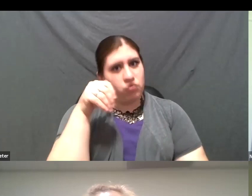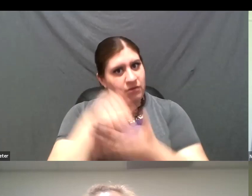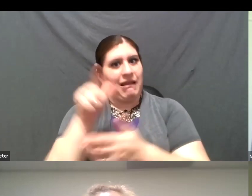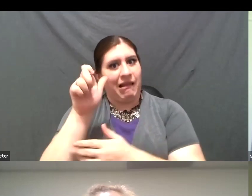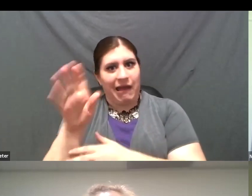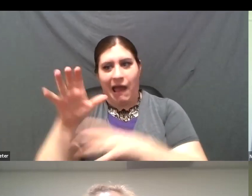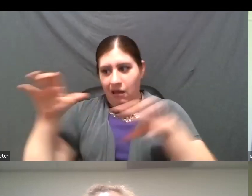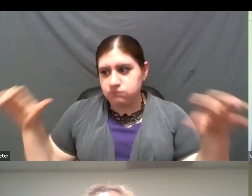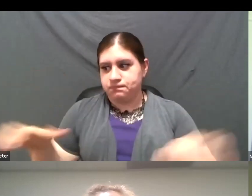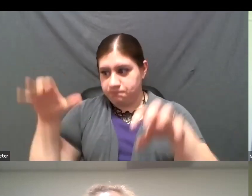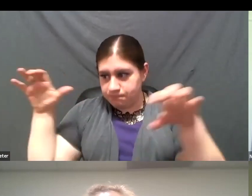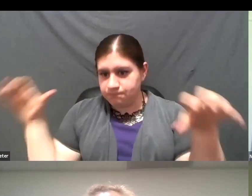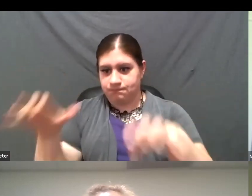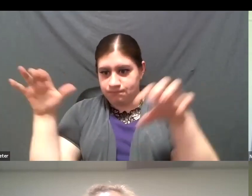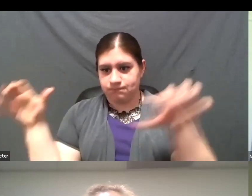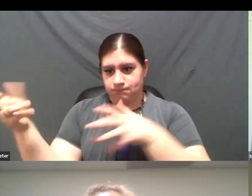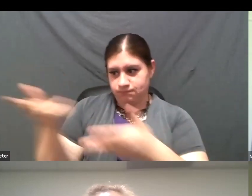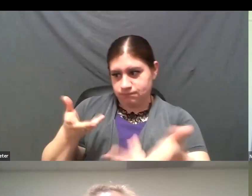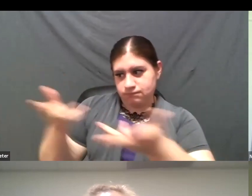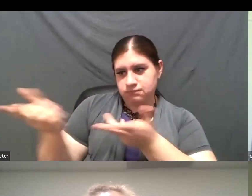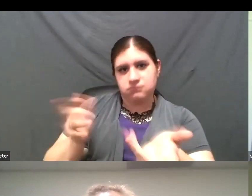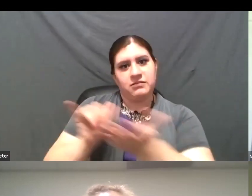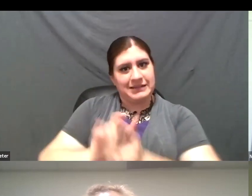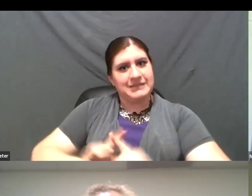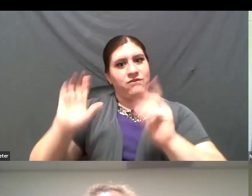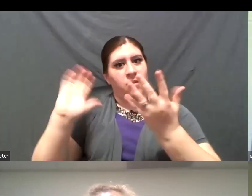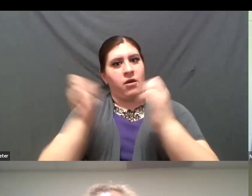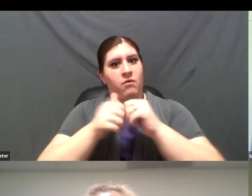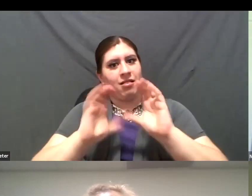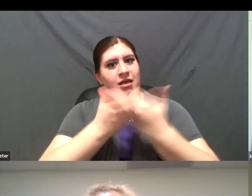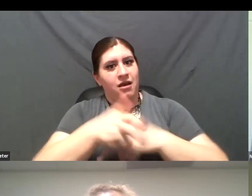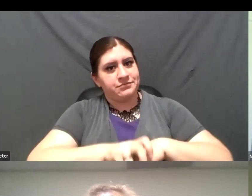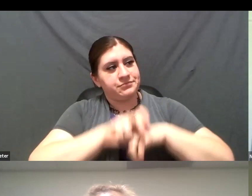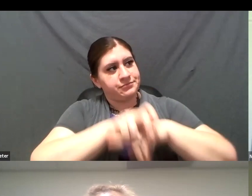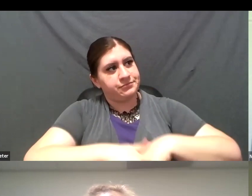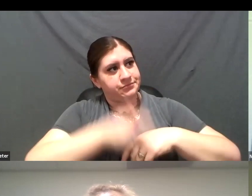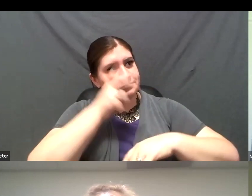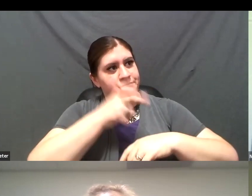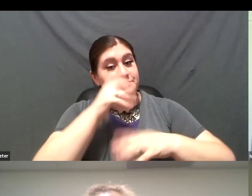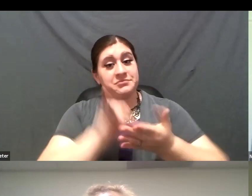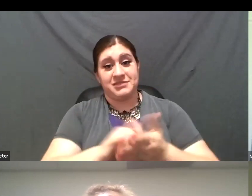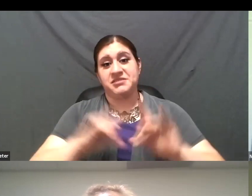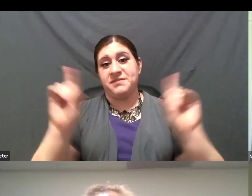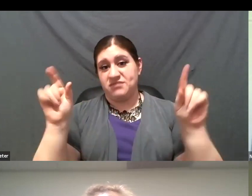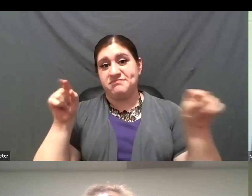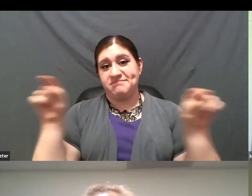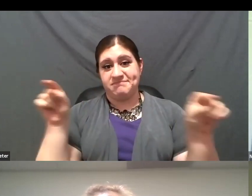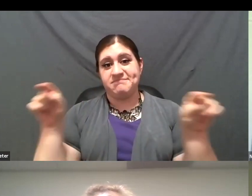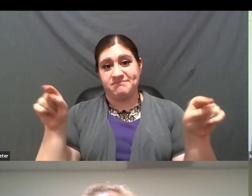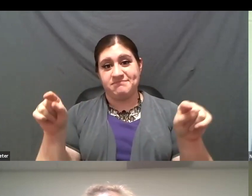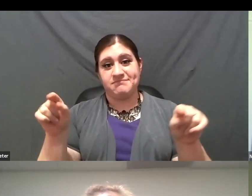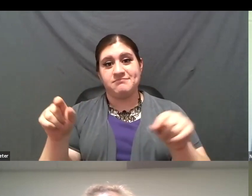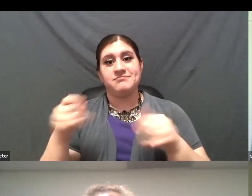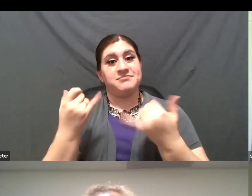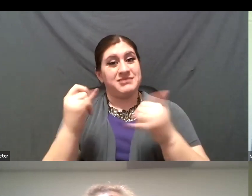setting. And you're doing things that are very different sometimes than what you do in a traditional course. Last but